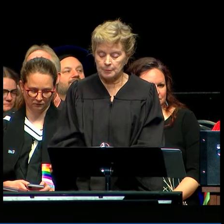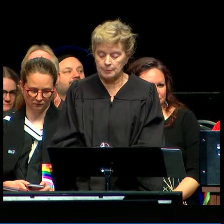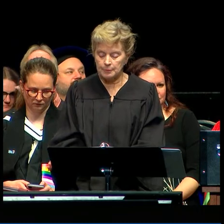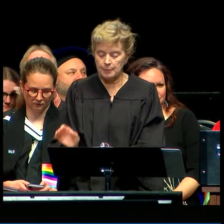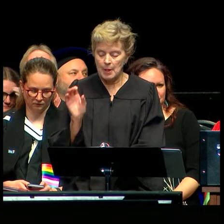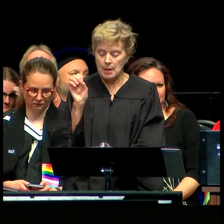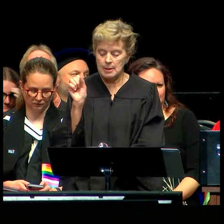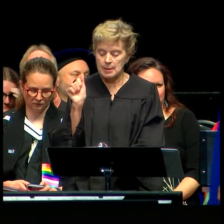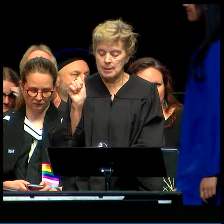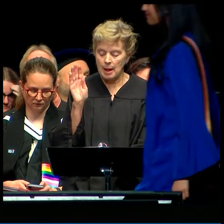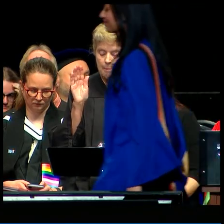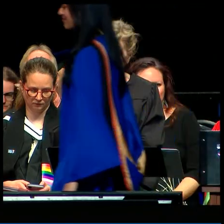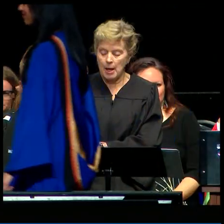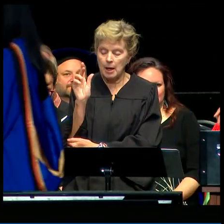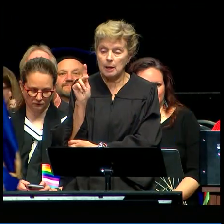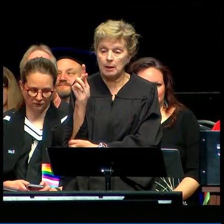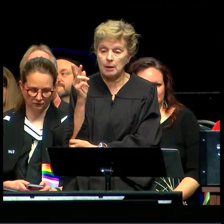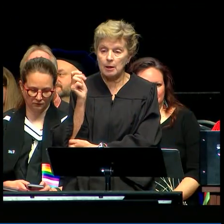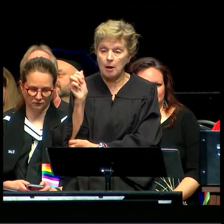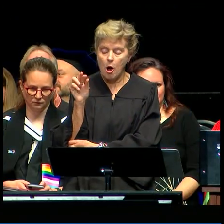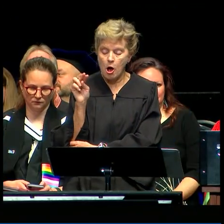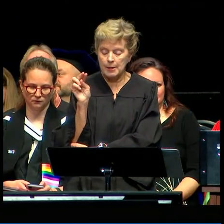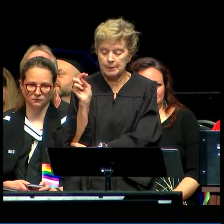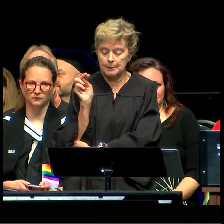Saba Khan.